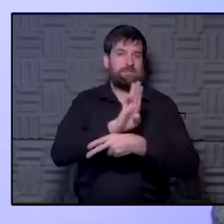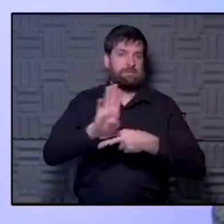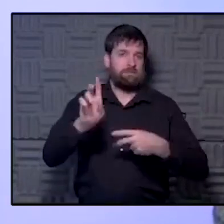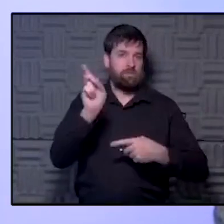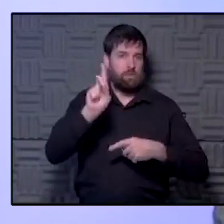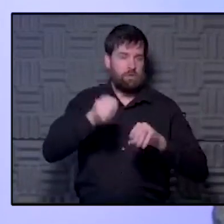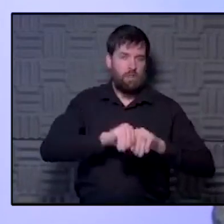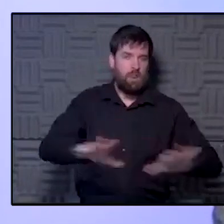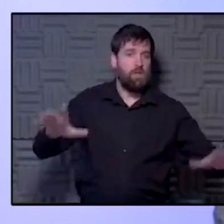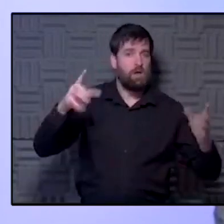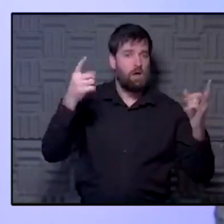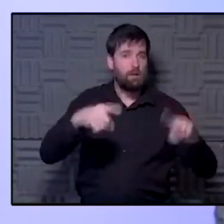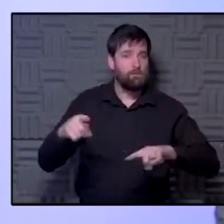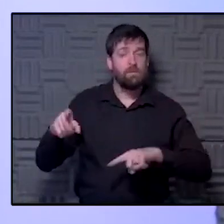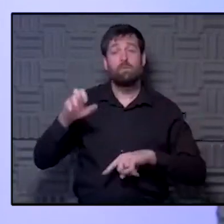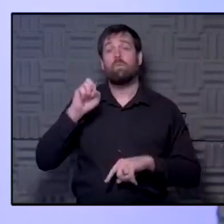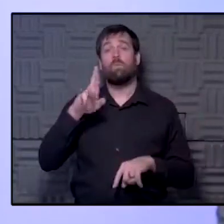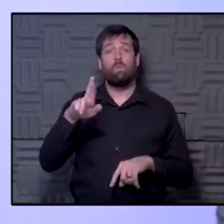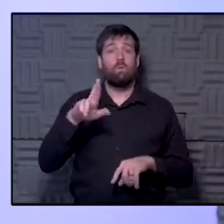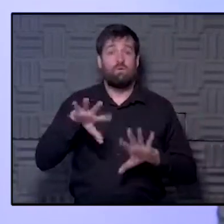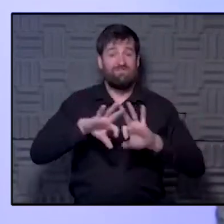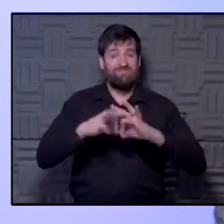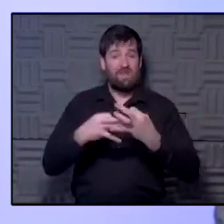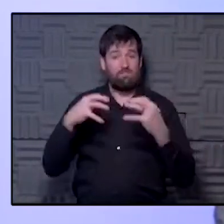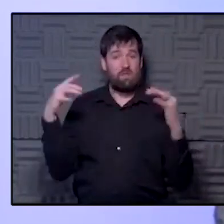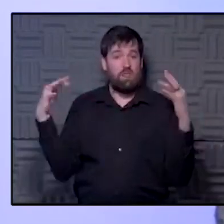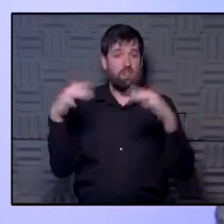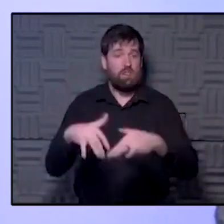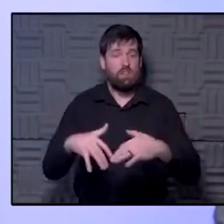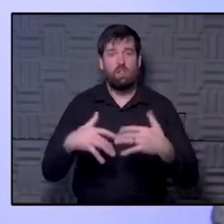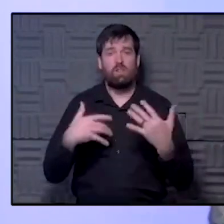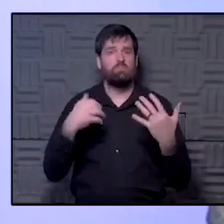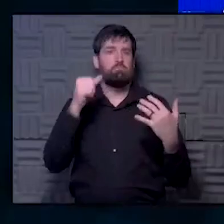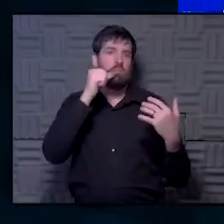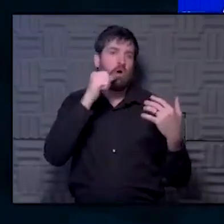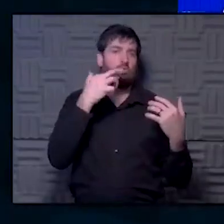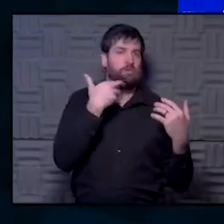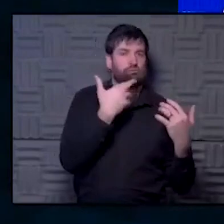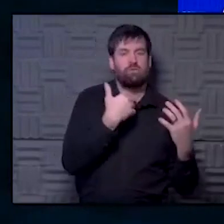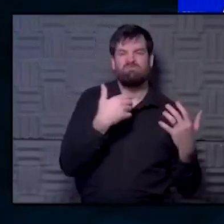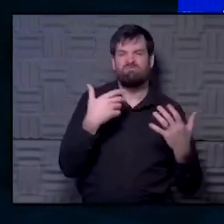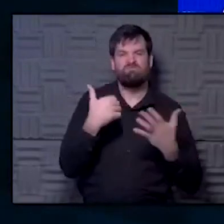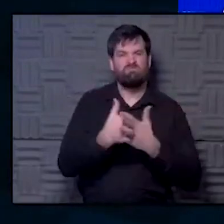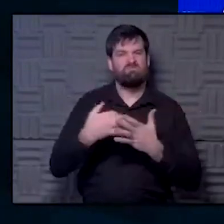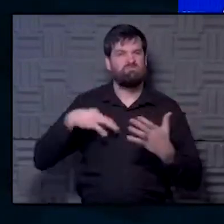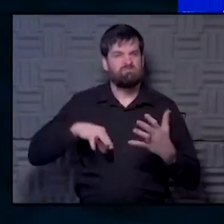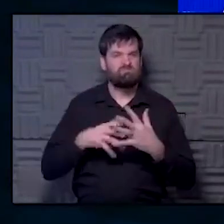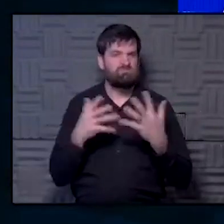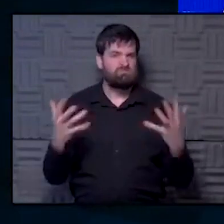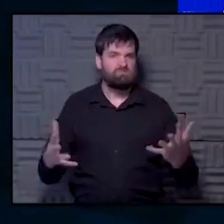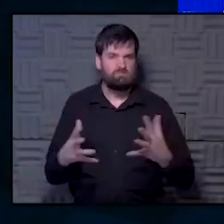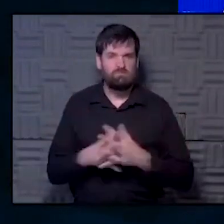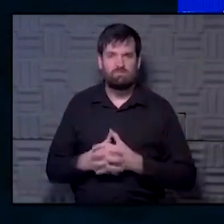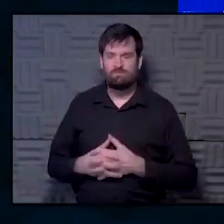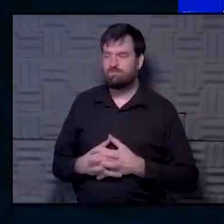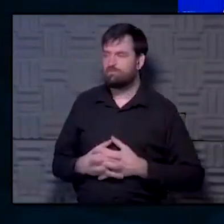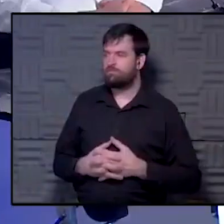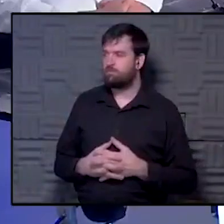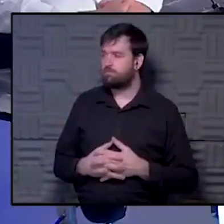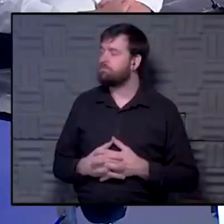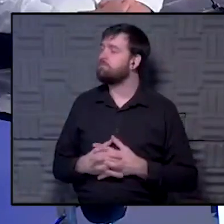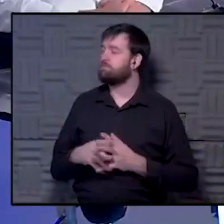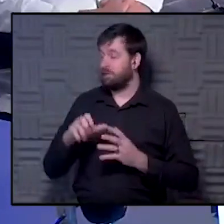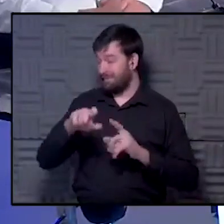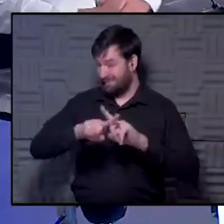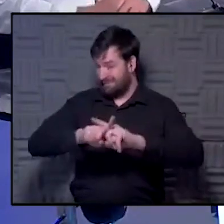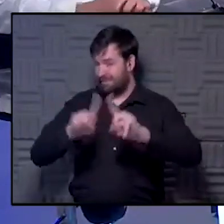happening, or if, family gatherings or things like bars and restaurants. So that's how it happens. A